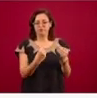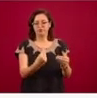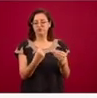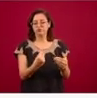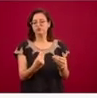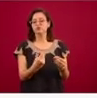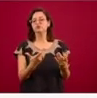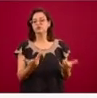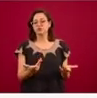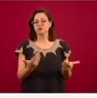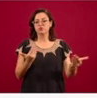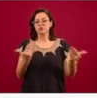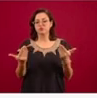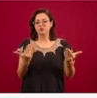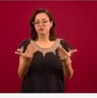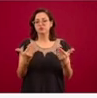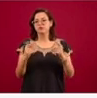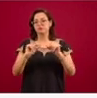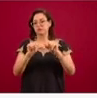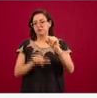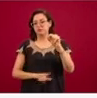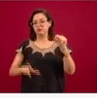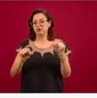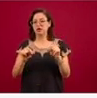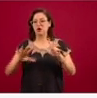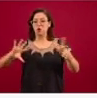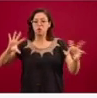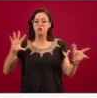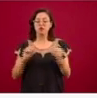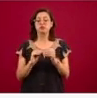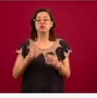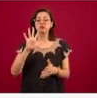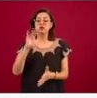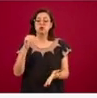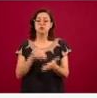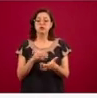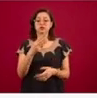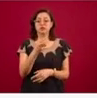that same incidence rate, but represented in a bar graph.